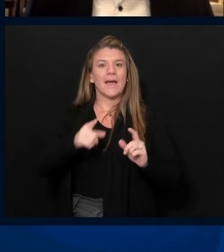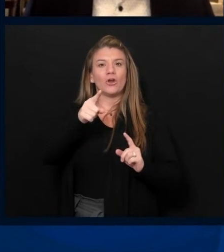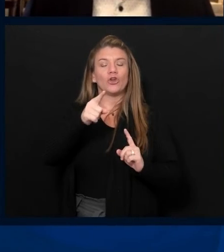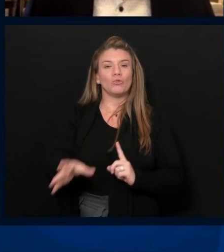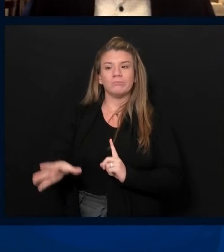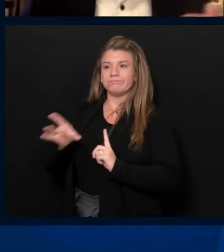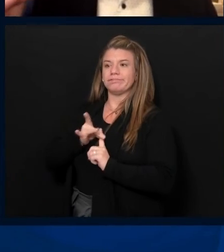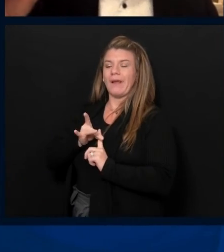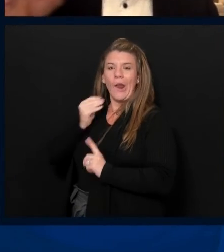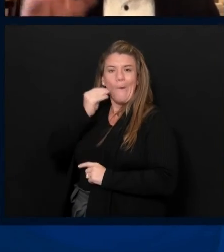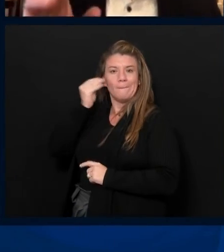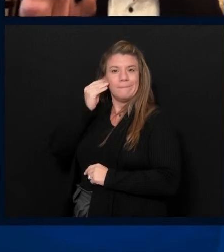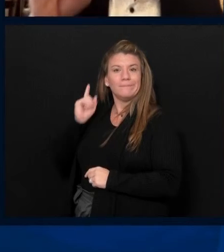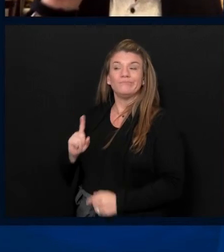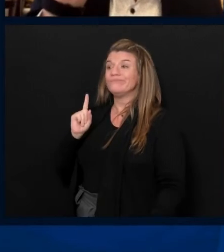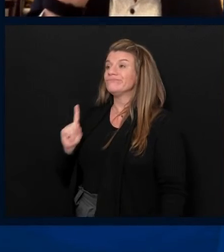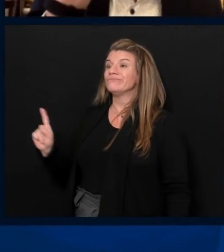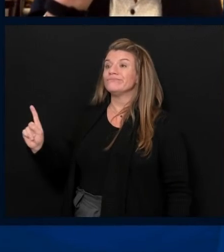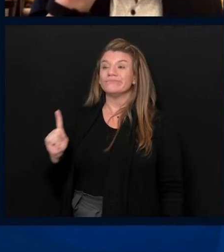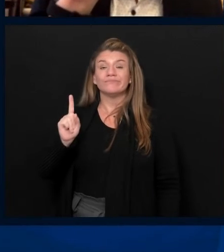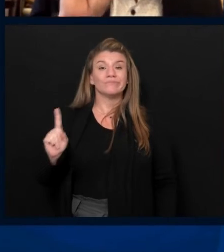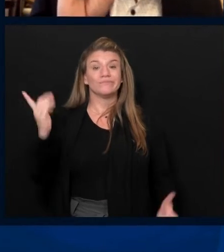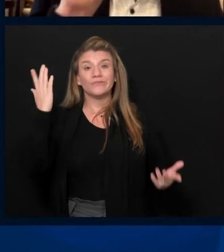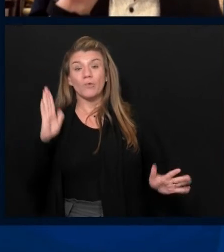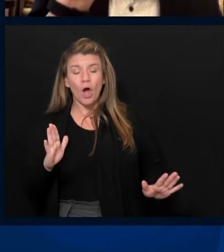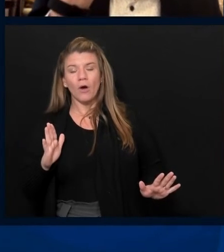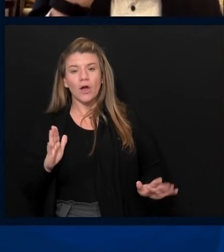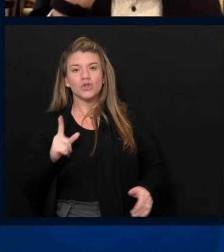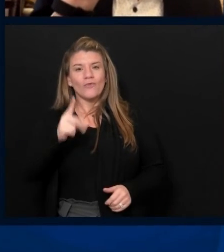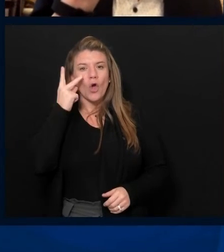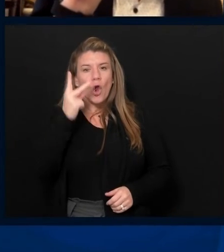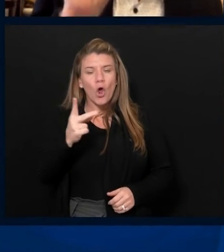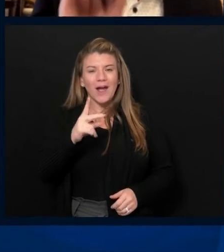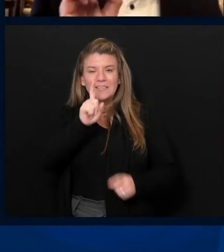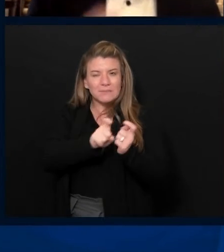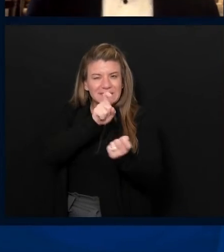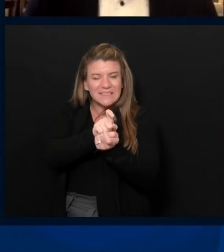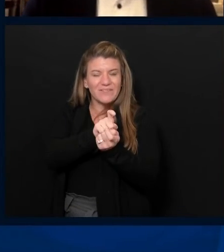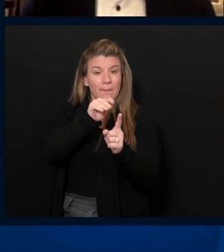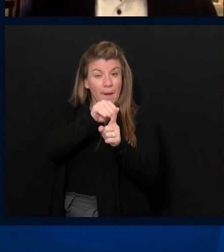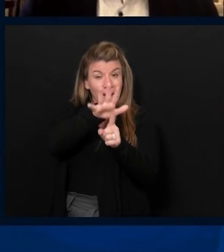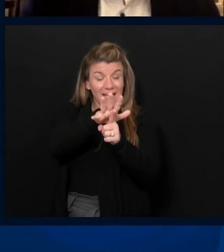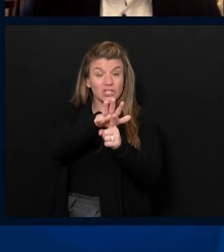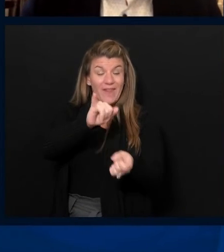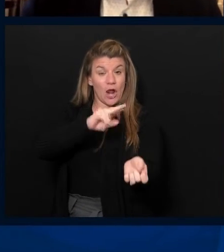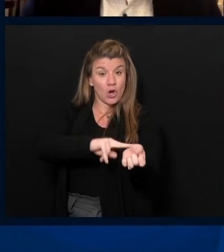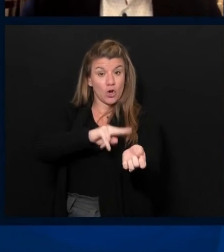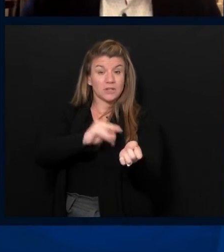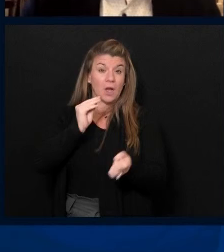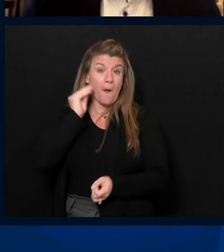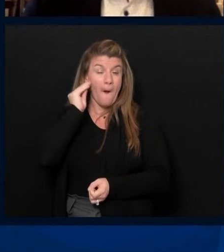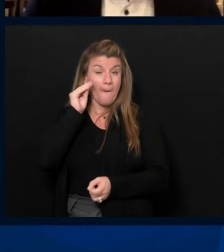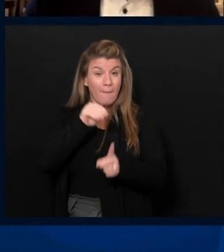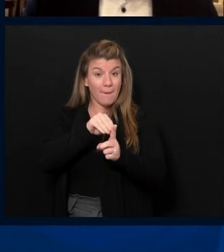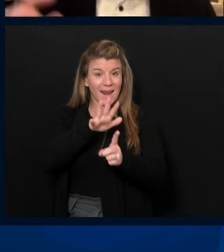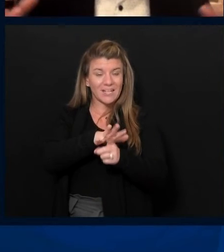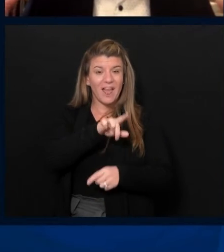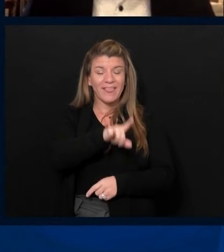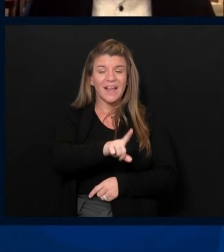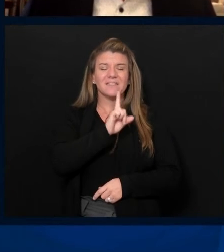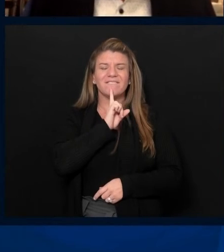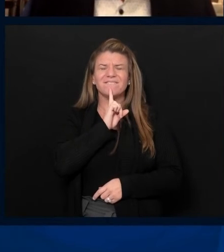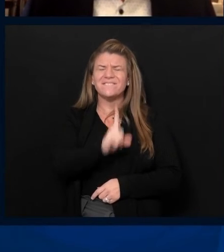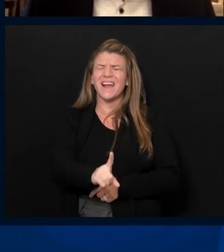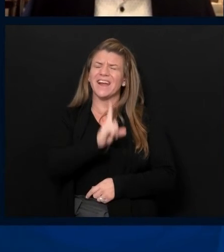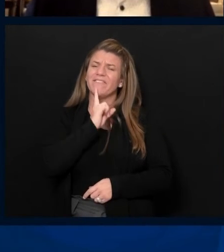in their own homes. And so as we look at the targeted population, the nursing home population is very, very